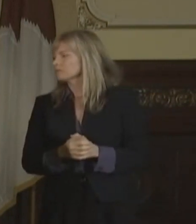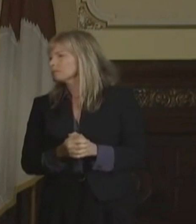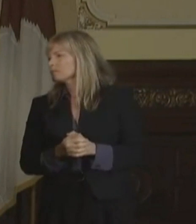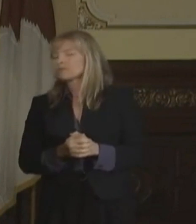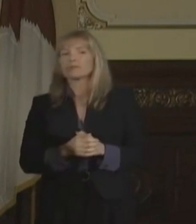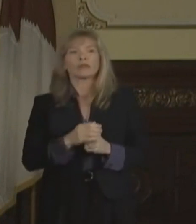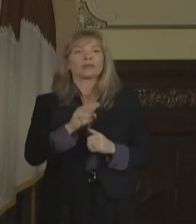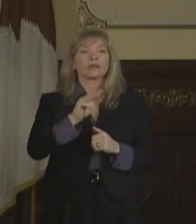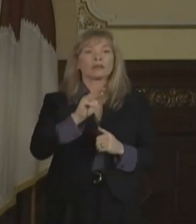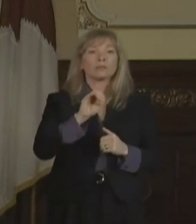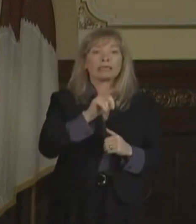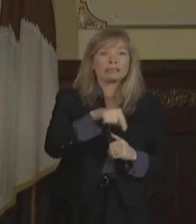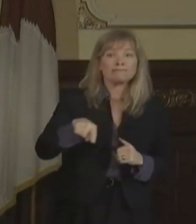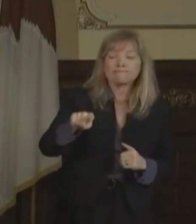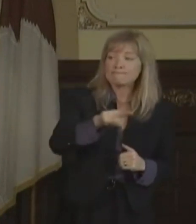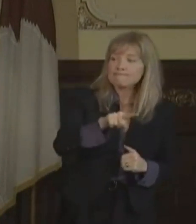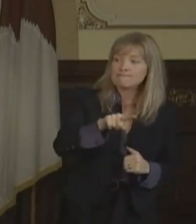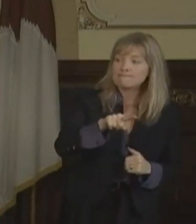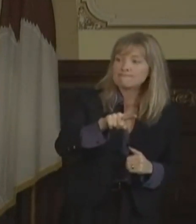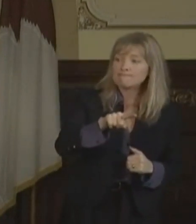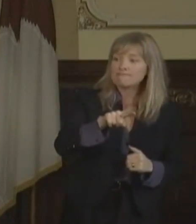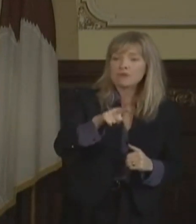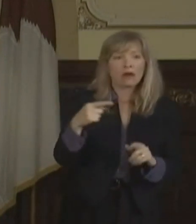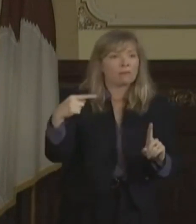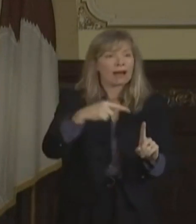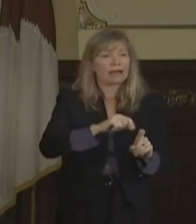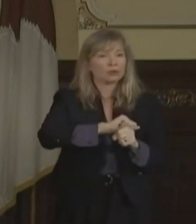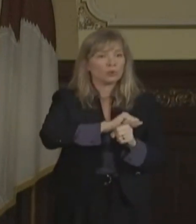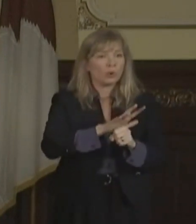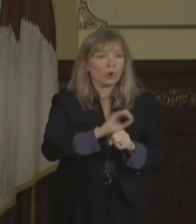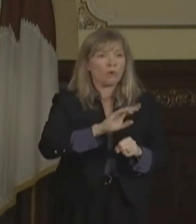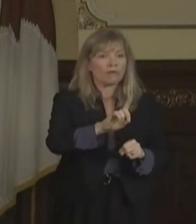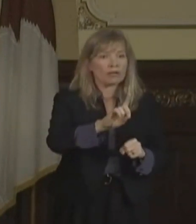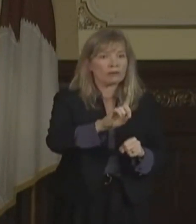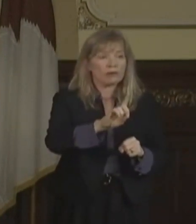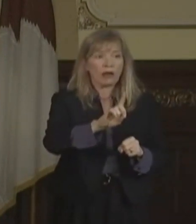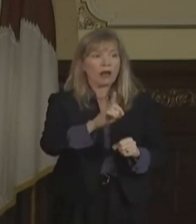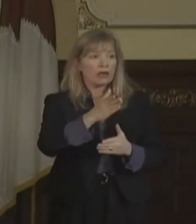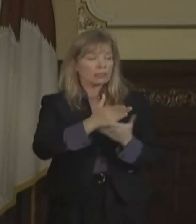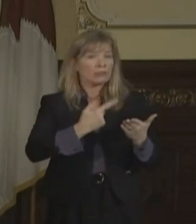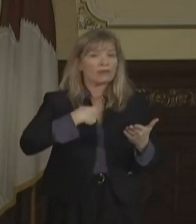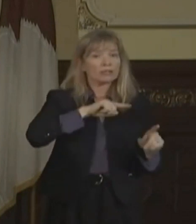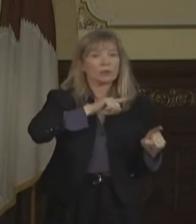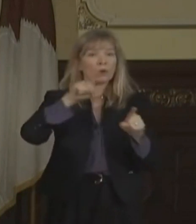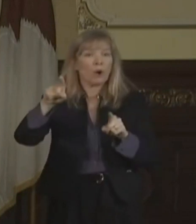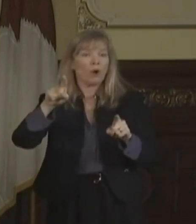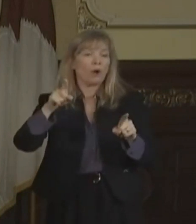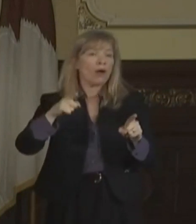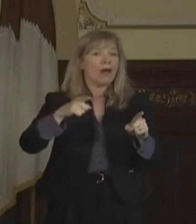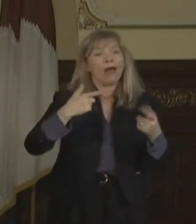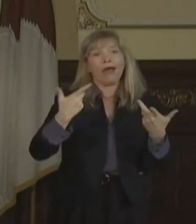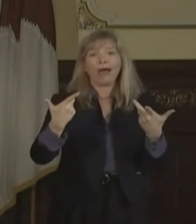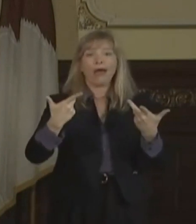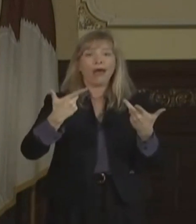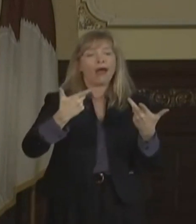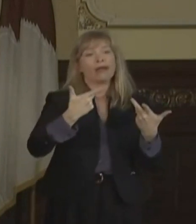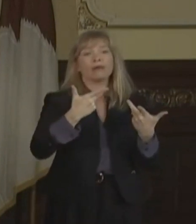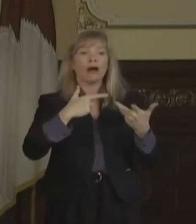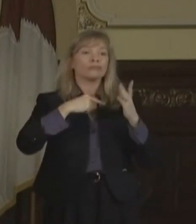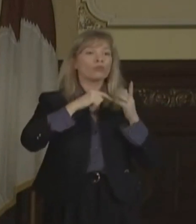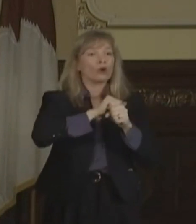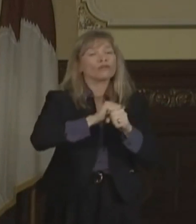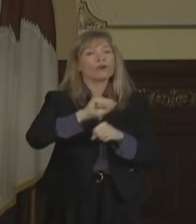Members of the media here, back to the COVID, are we going to be in 1B because some of us have to go out and cover demonstrations we'd rather not be at? Some of us